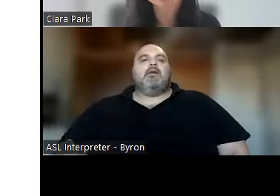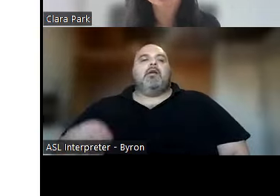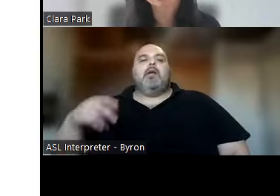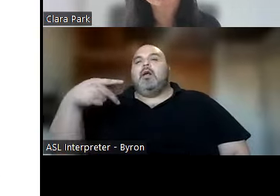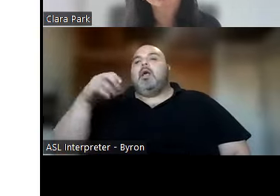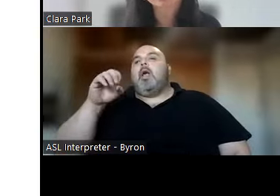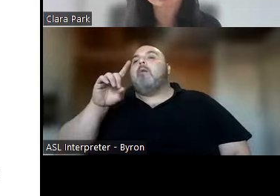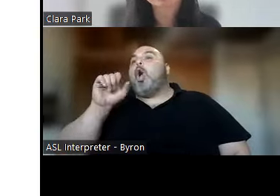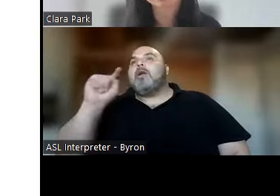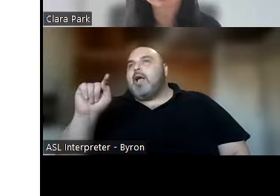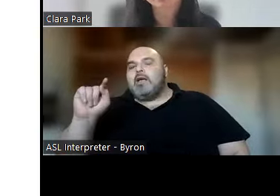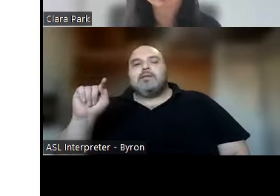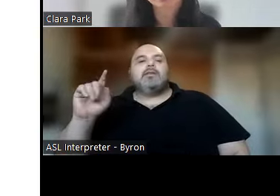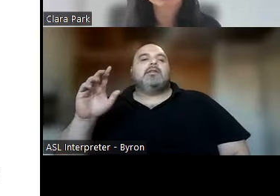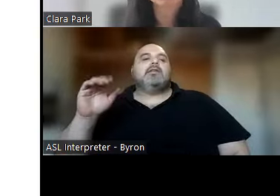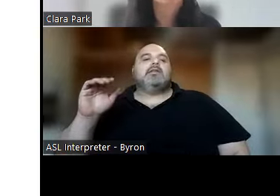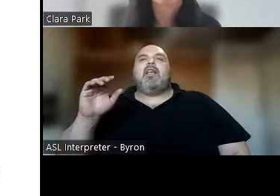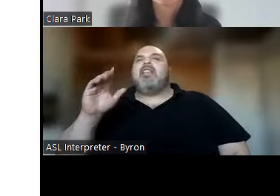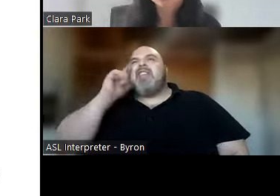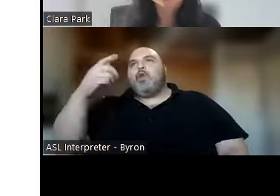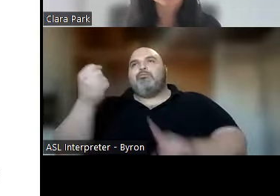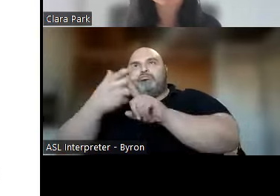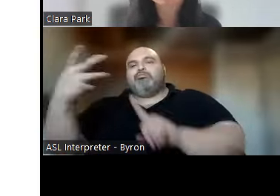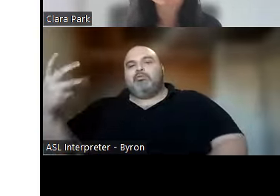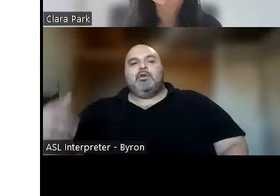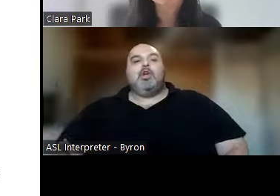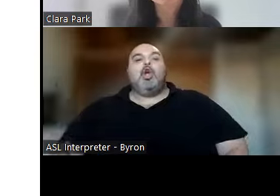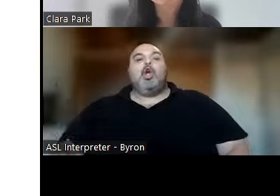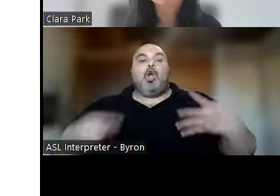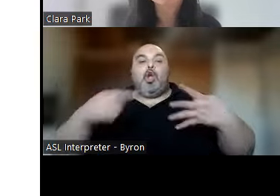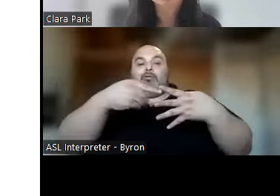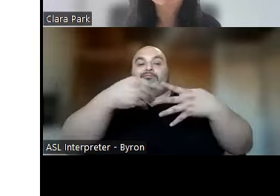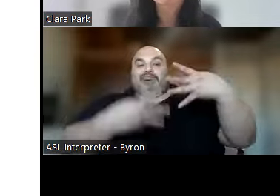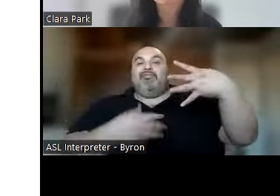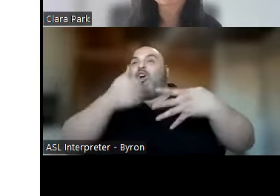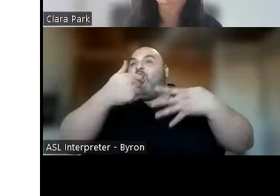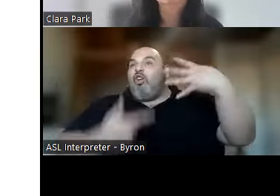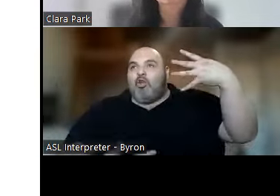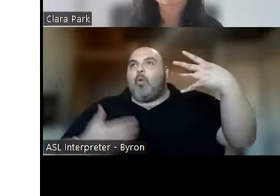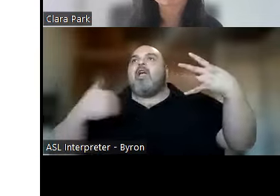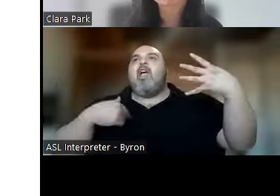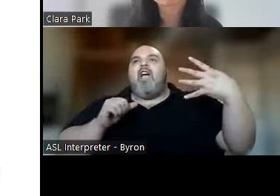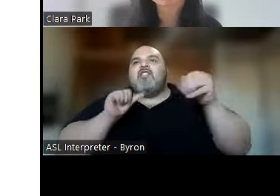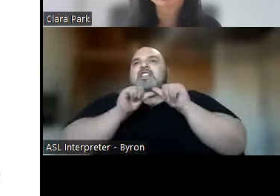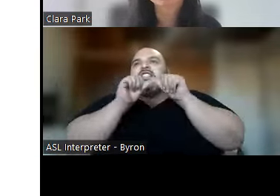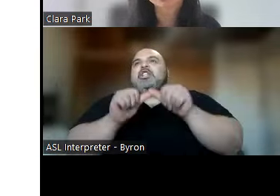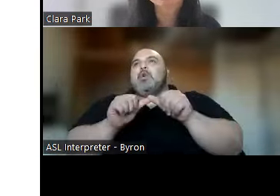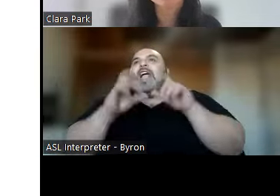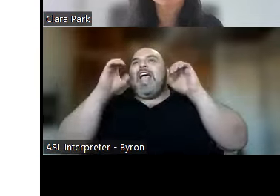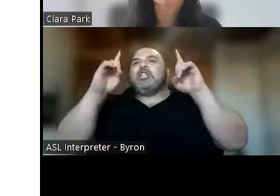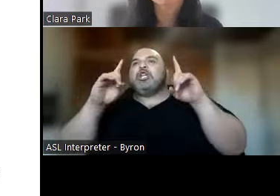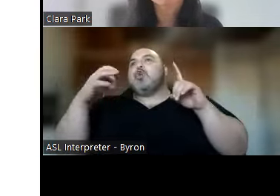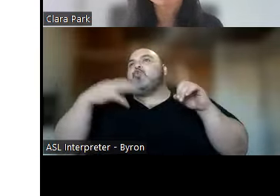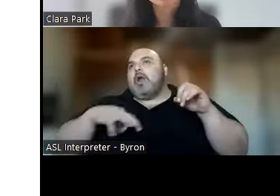which we'll also talk about in subsequent slides. All of these educational offerings, we have continuing education credits tied to